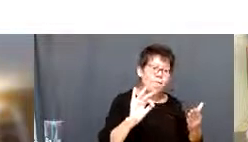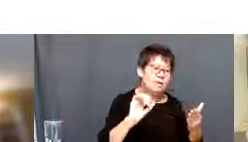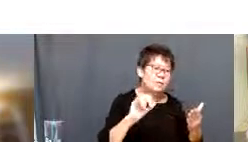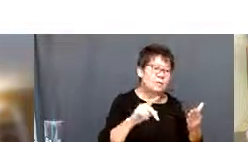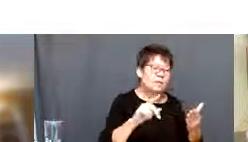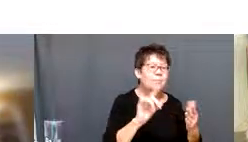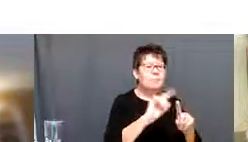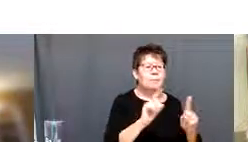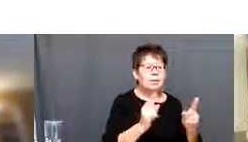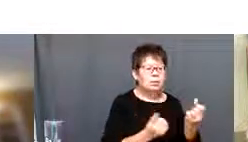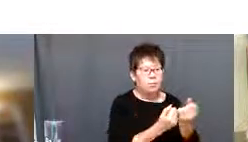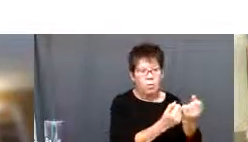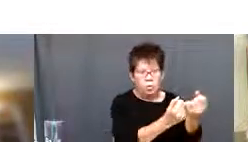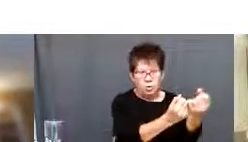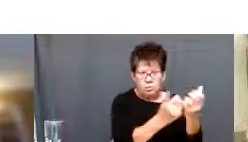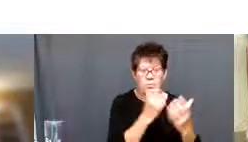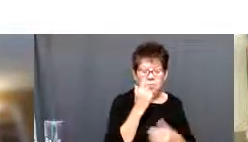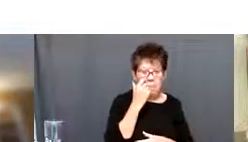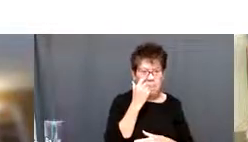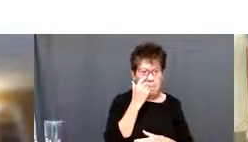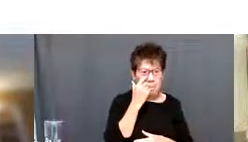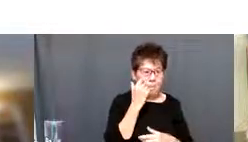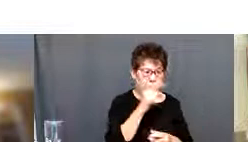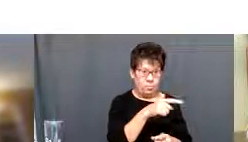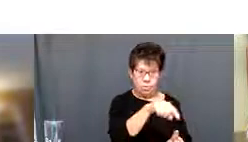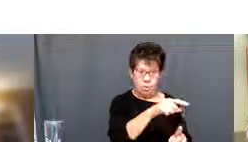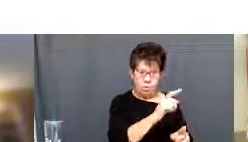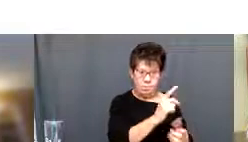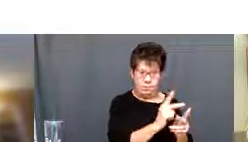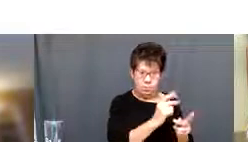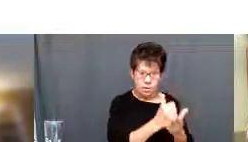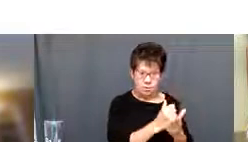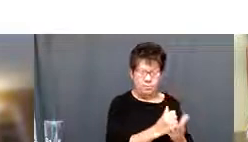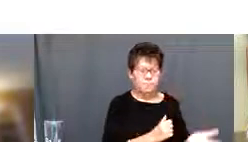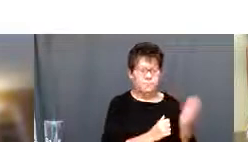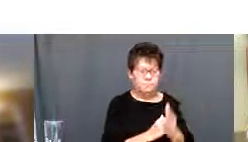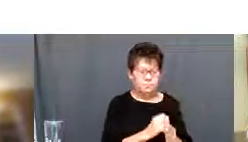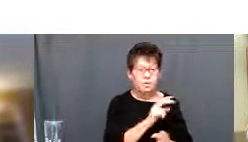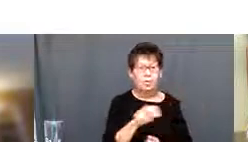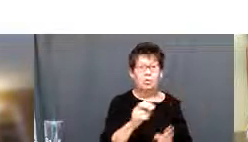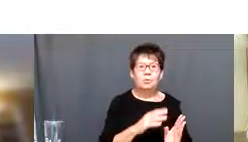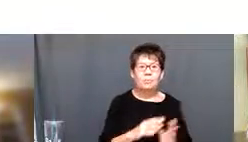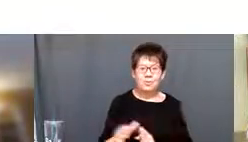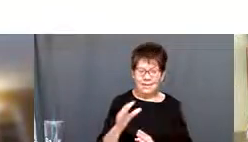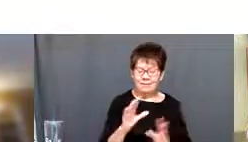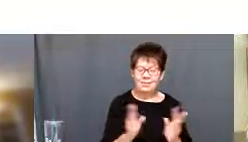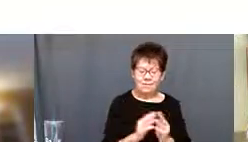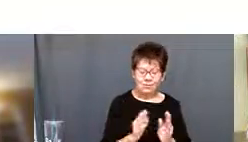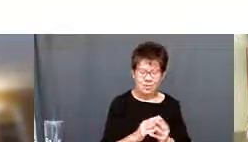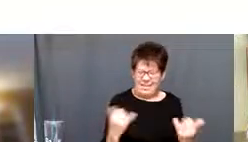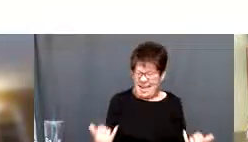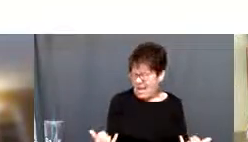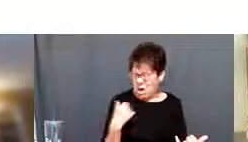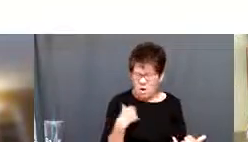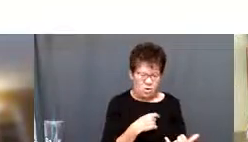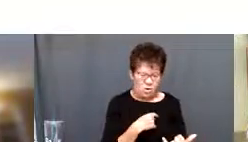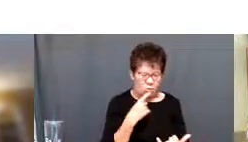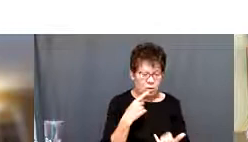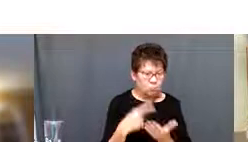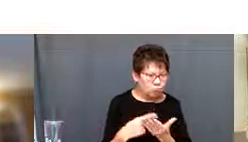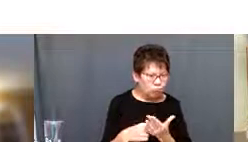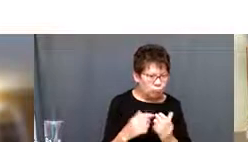way in that TEIS journey. You're going to have a transition planning conference, just like we do now, talking about what that looks like to